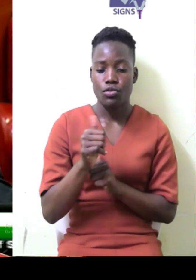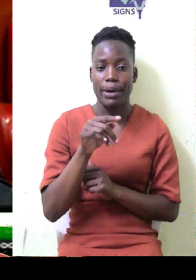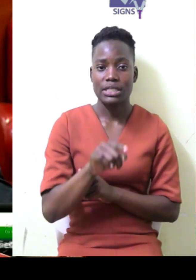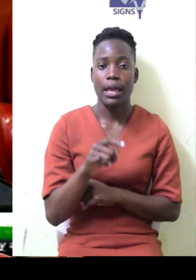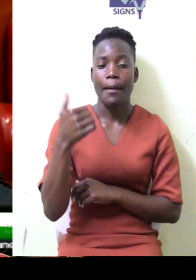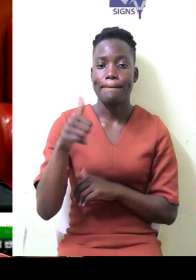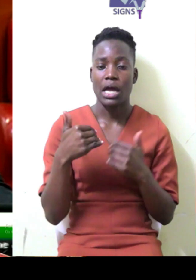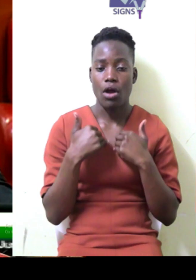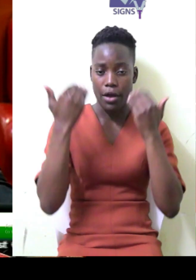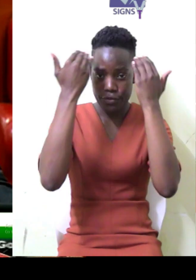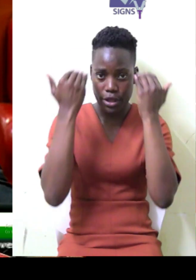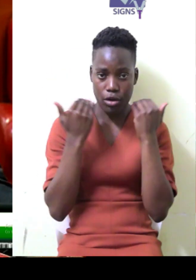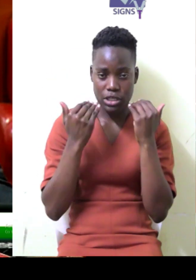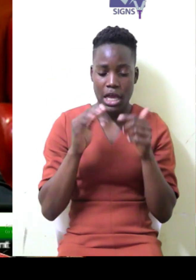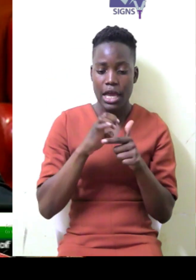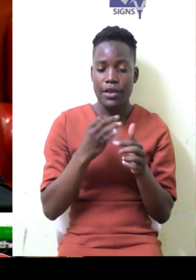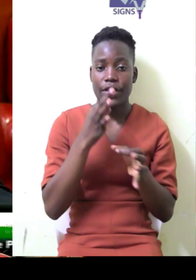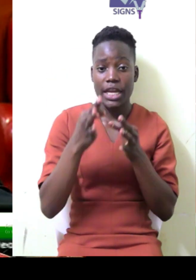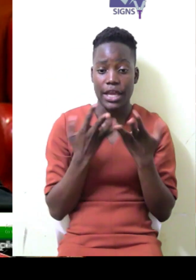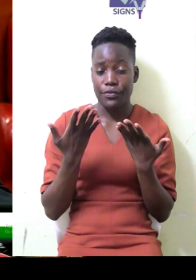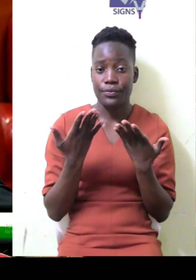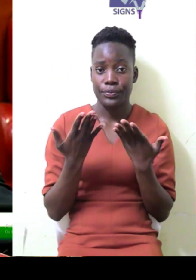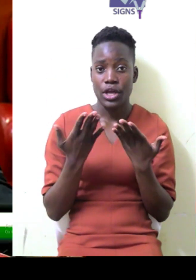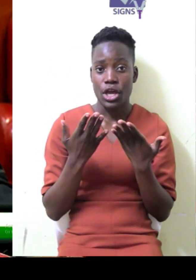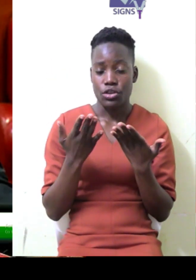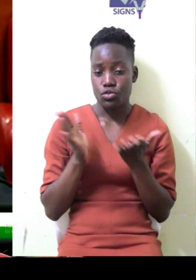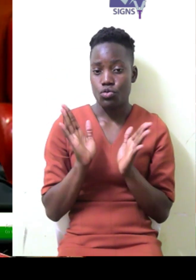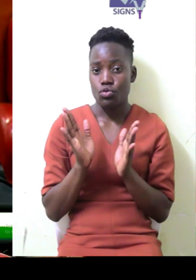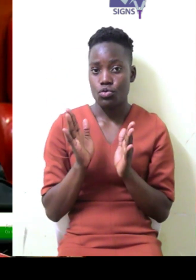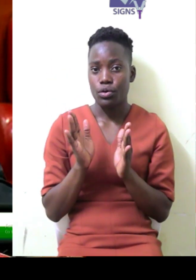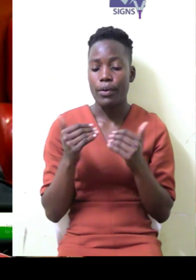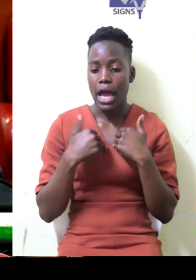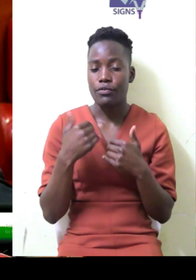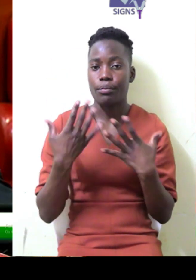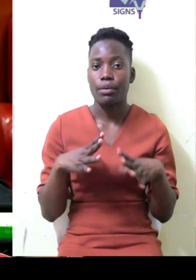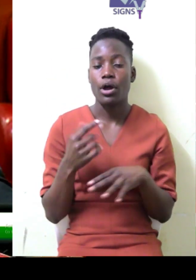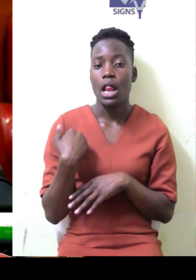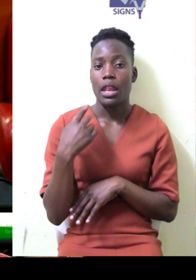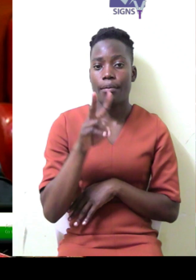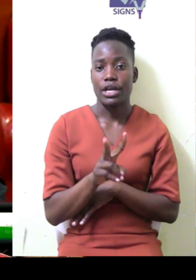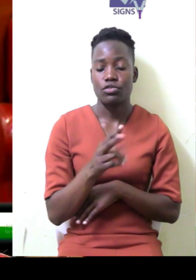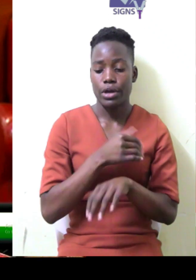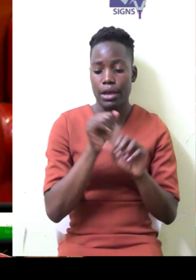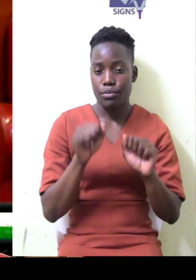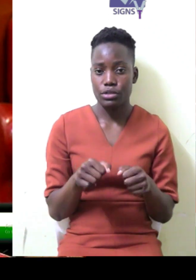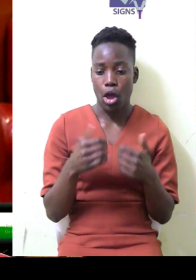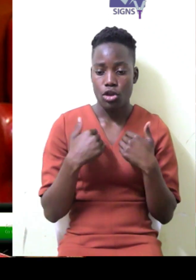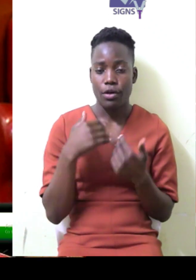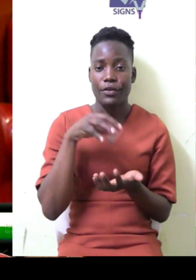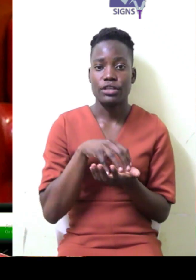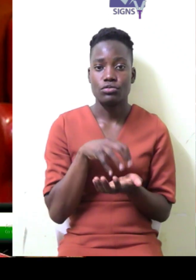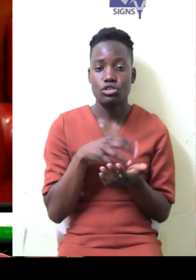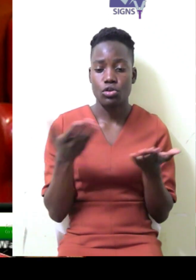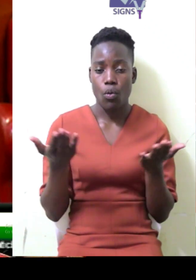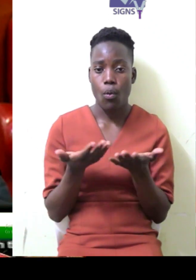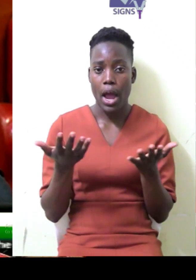courts. And even if you deal with the courts, there's still the people who are sovereign. 2 things. 1, you cannot have a situation